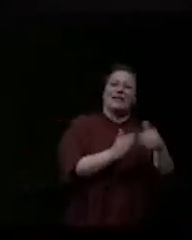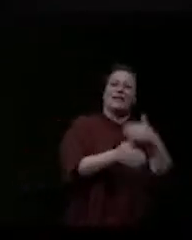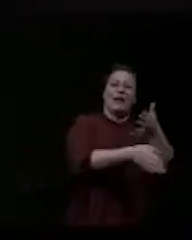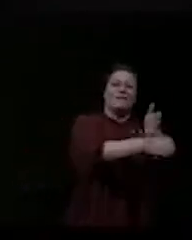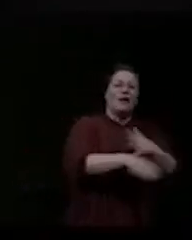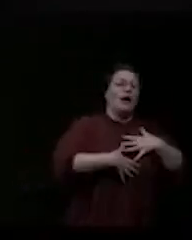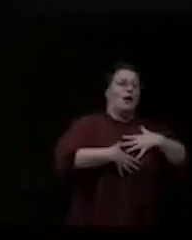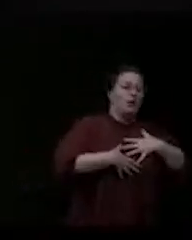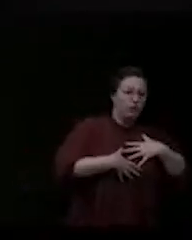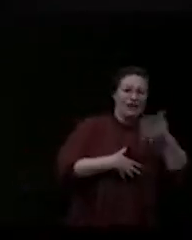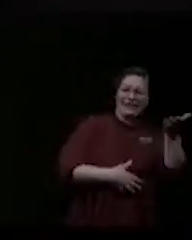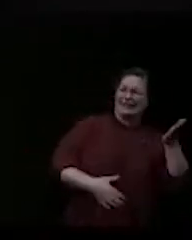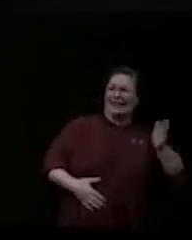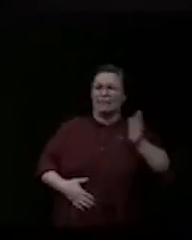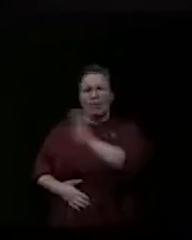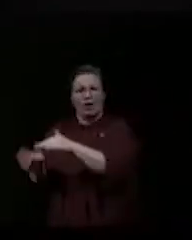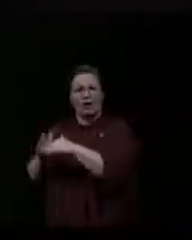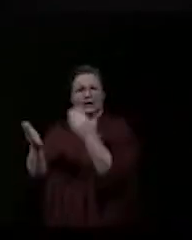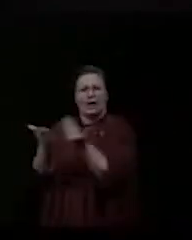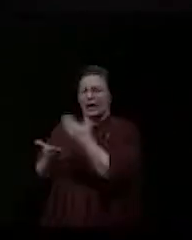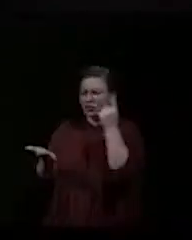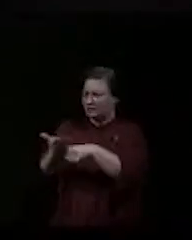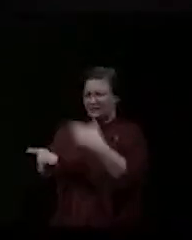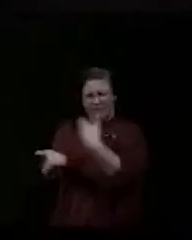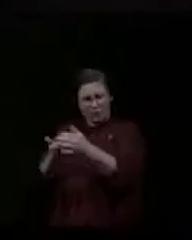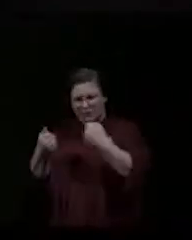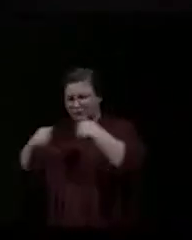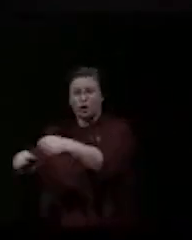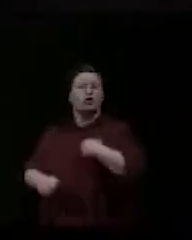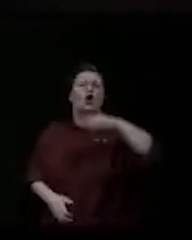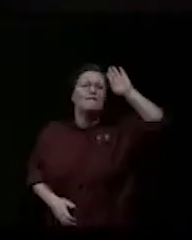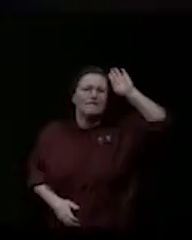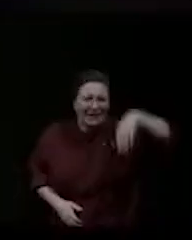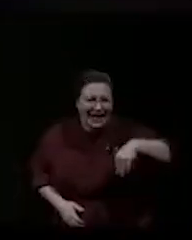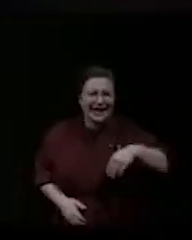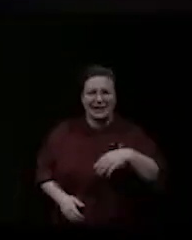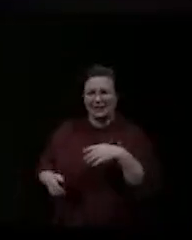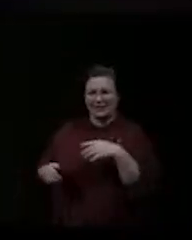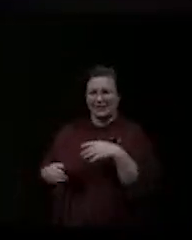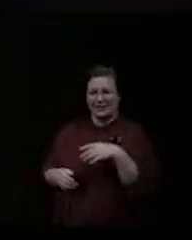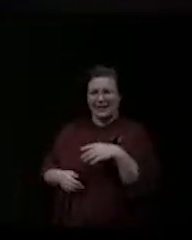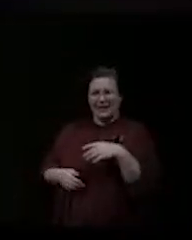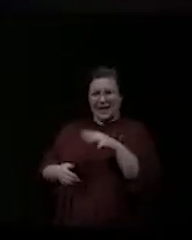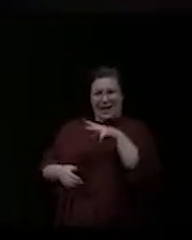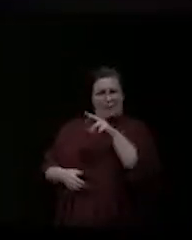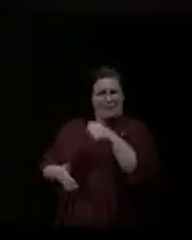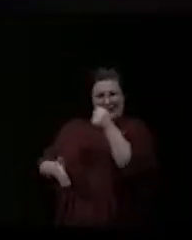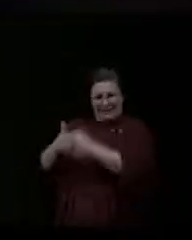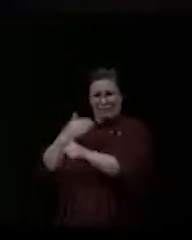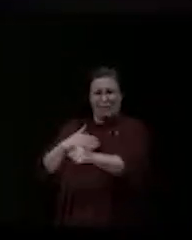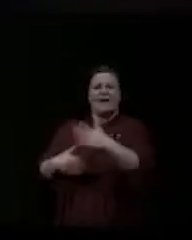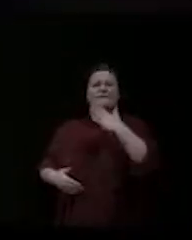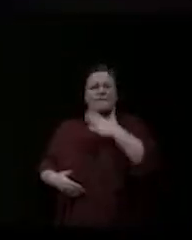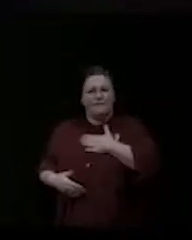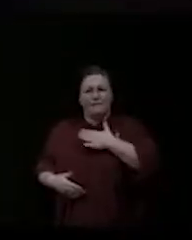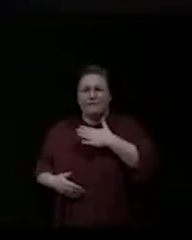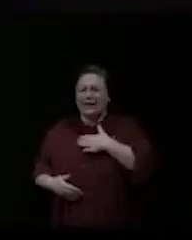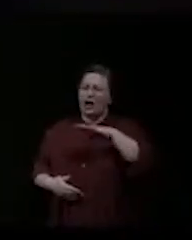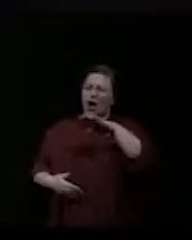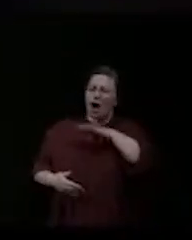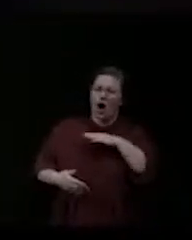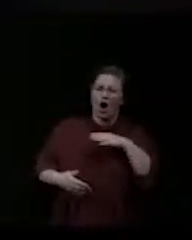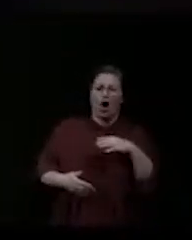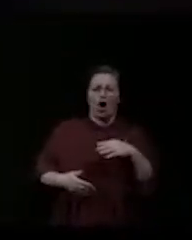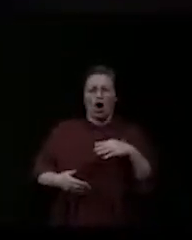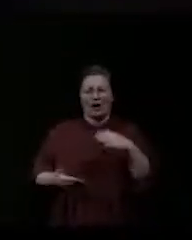to continue their activism. And I know this, human rights defenders want to build civil and just societies